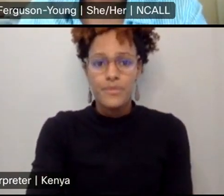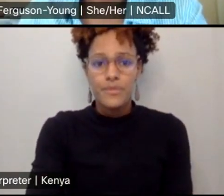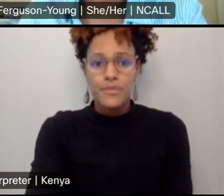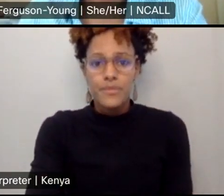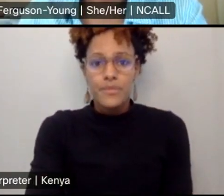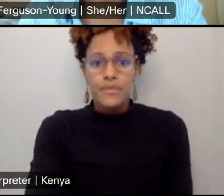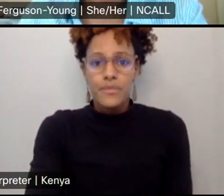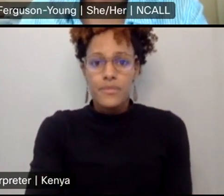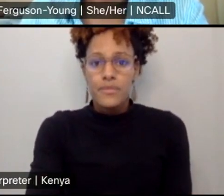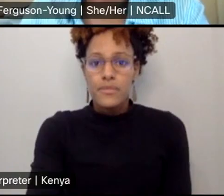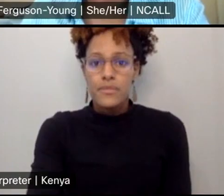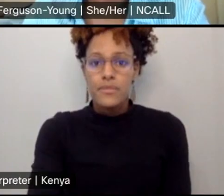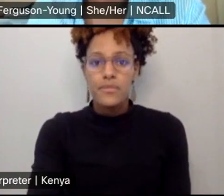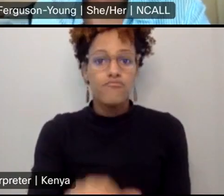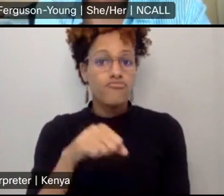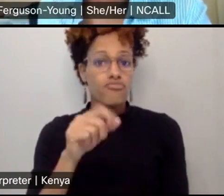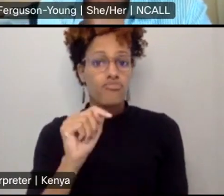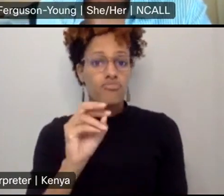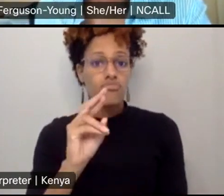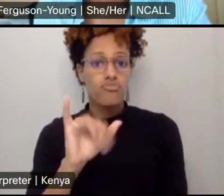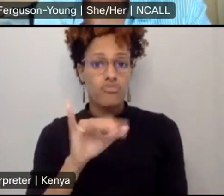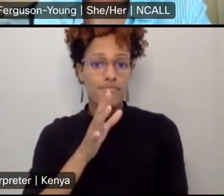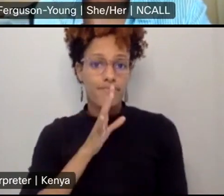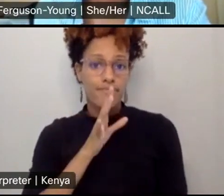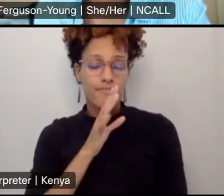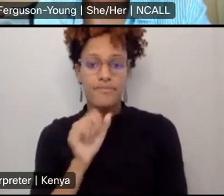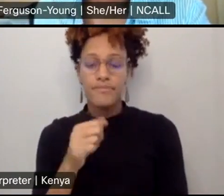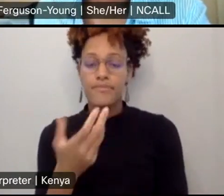Yeah, another way that I've seen